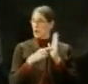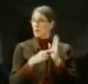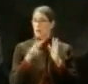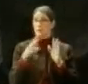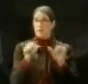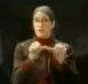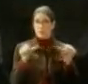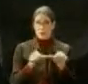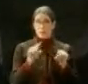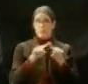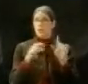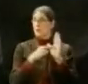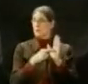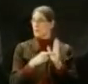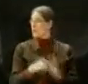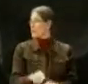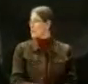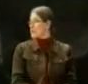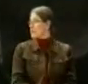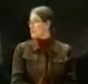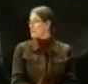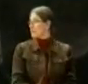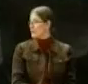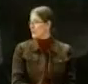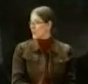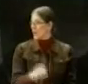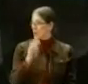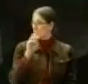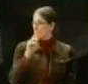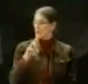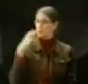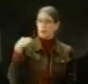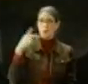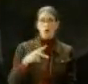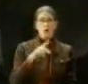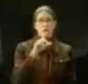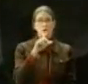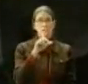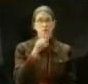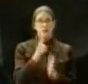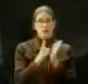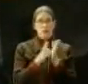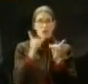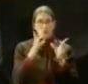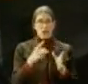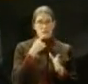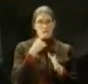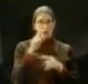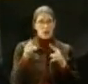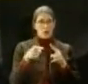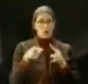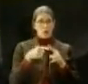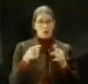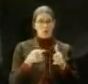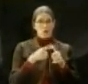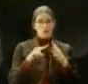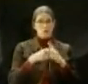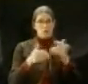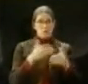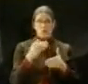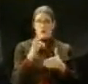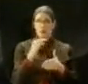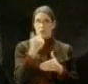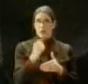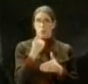you're representing it without your Chairman. counterpart. Mr. Chairman, did not the law director say when we first started this process that anybody